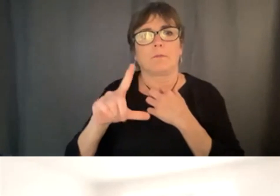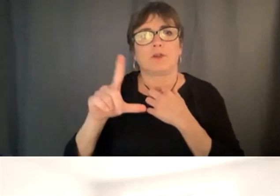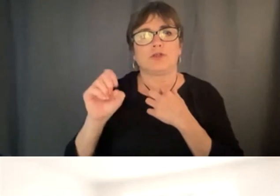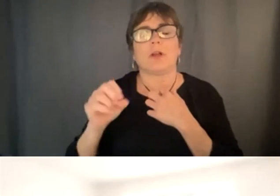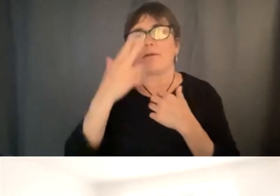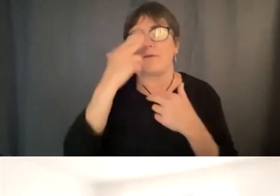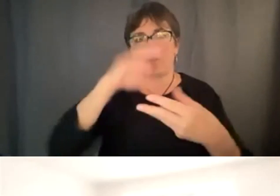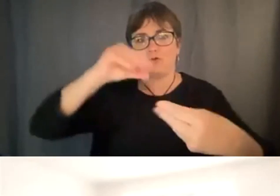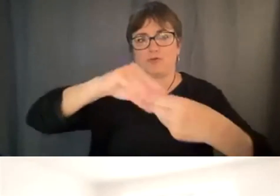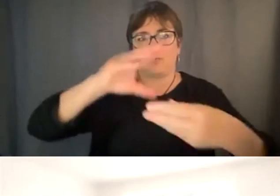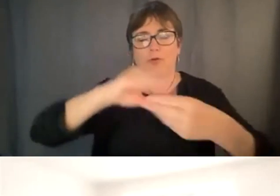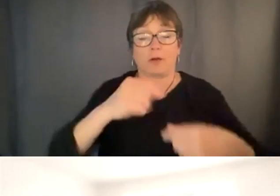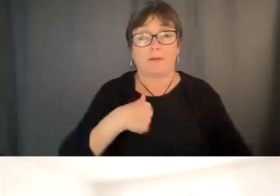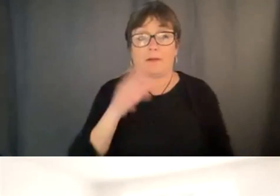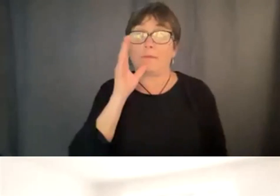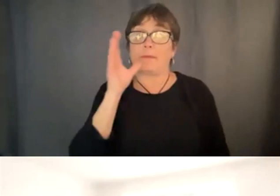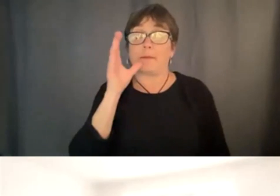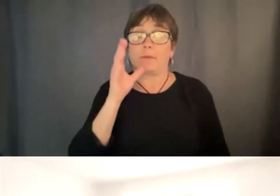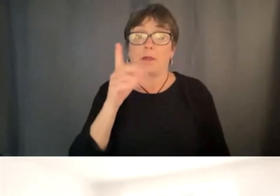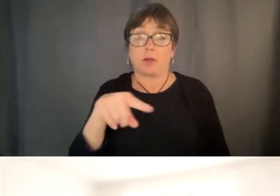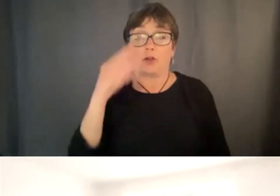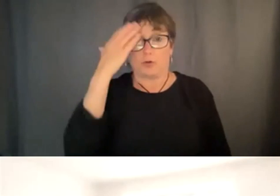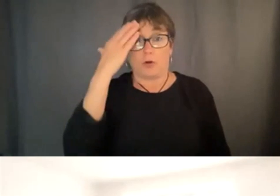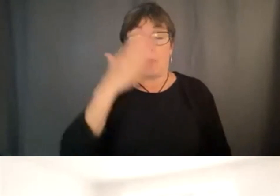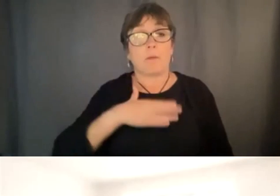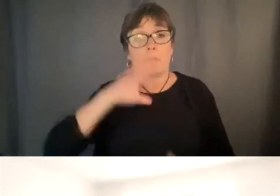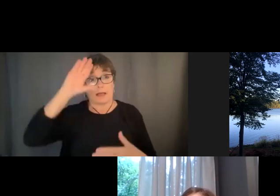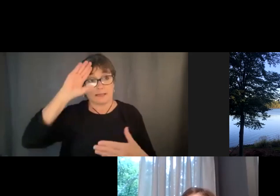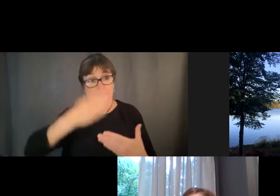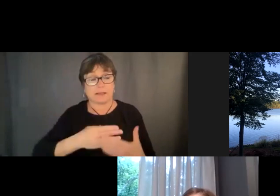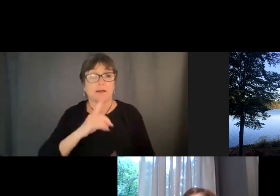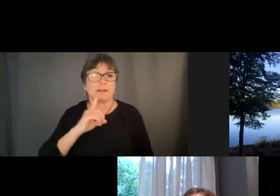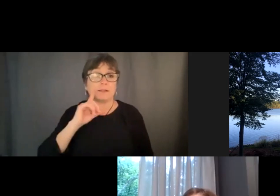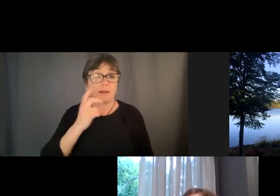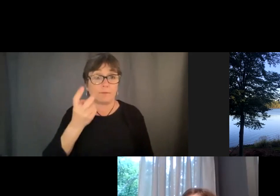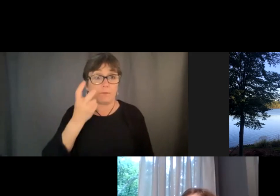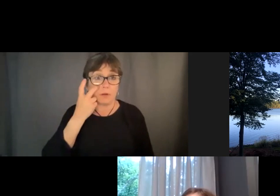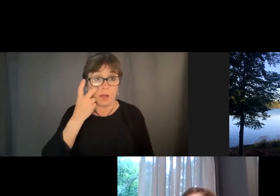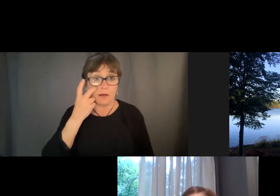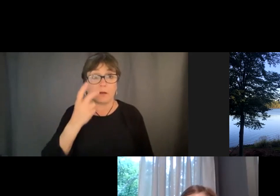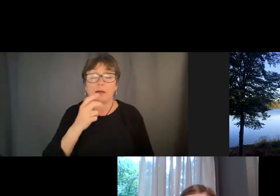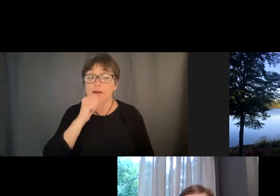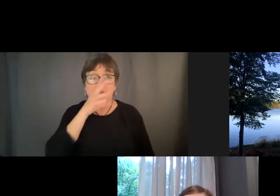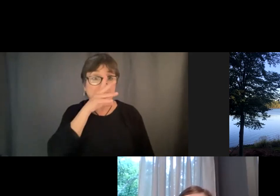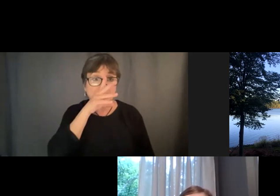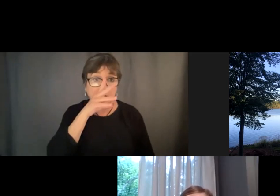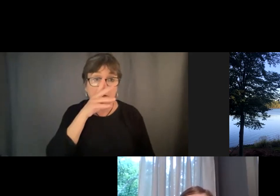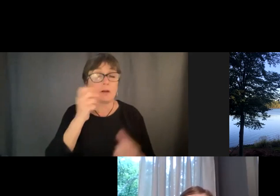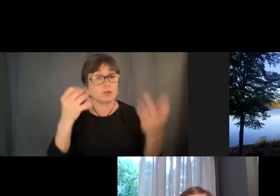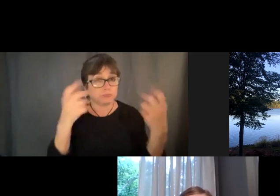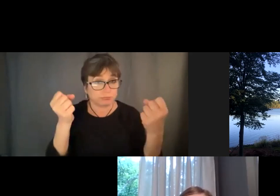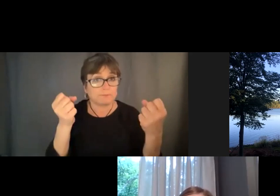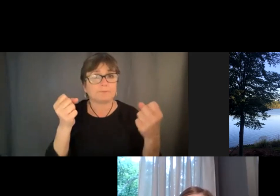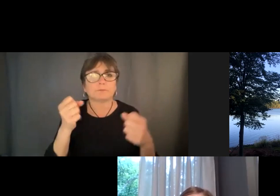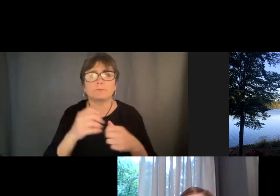parent. So many of you know my son is deafblind and nonverbal. He's fluent in sign language. And I had signed him up. He